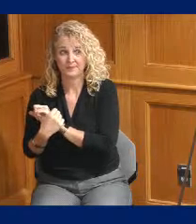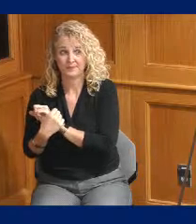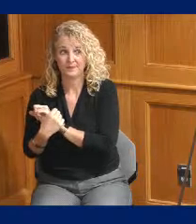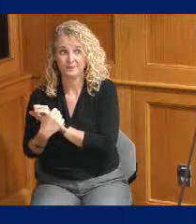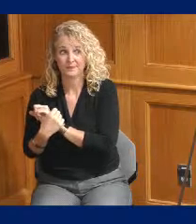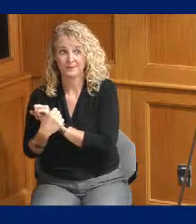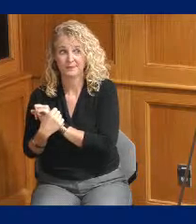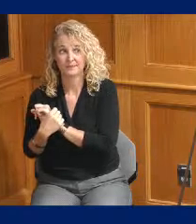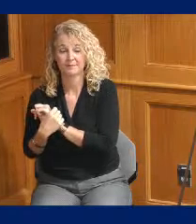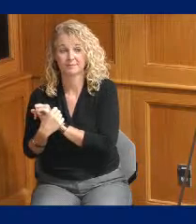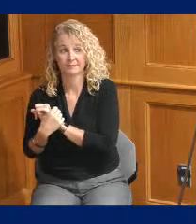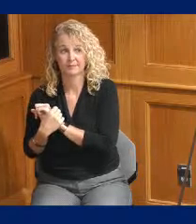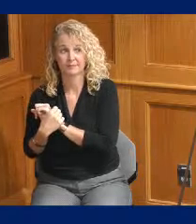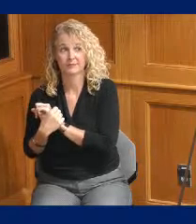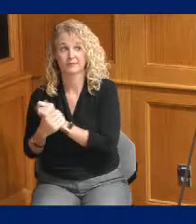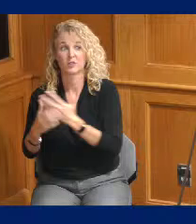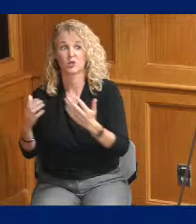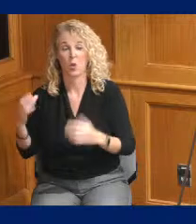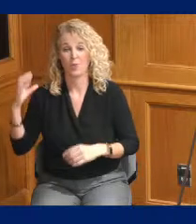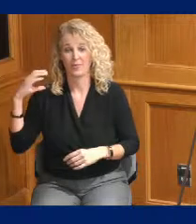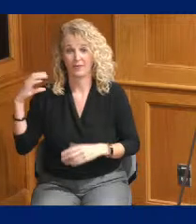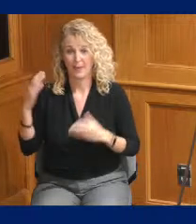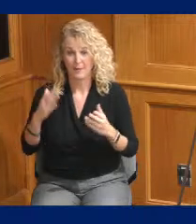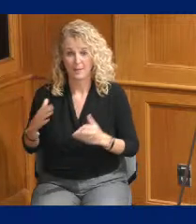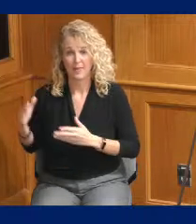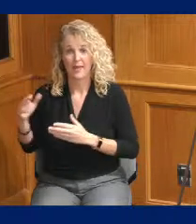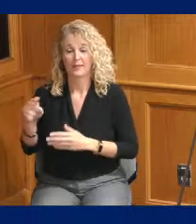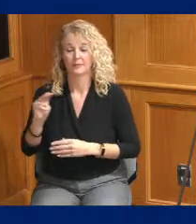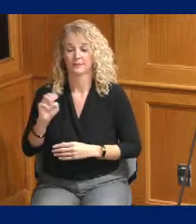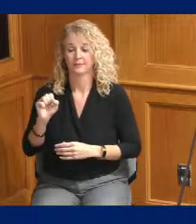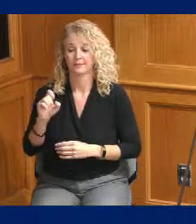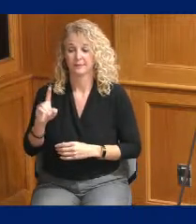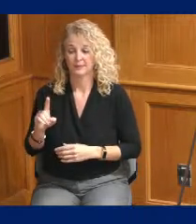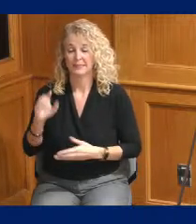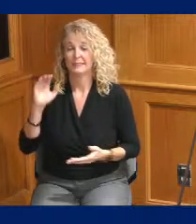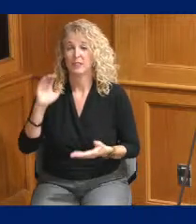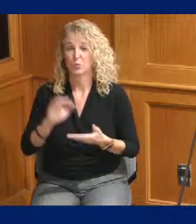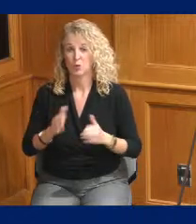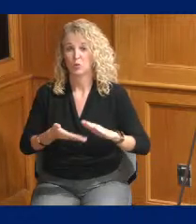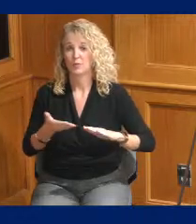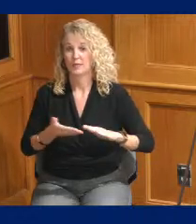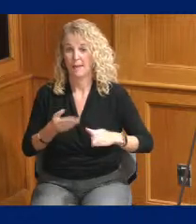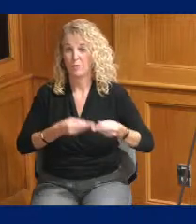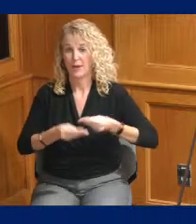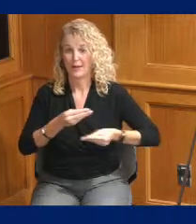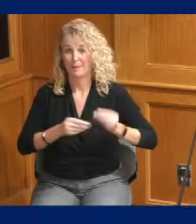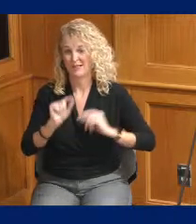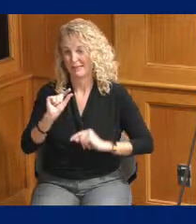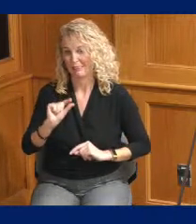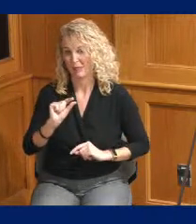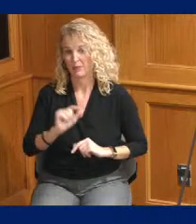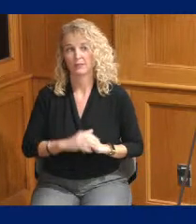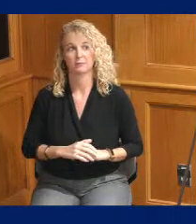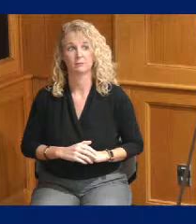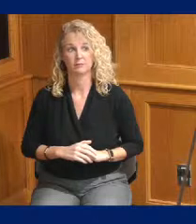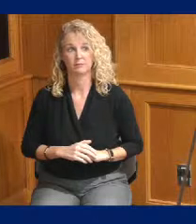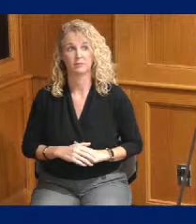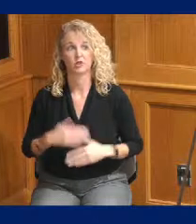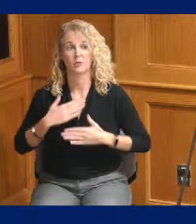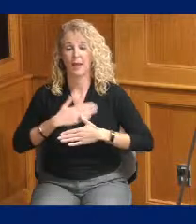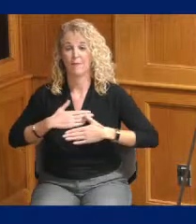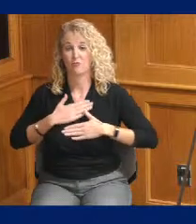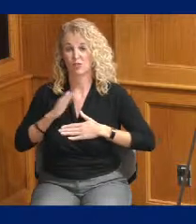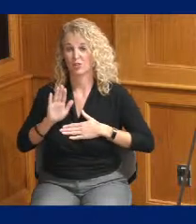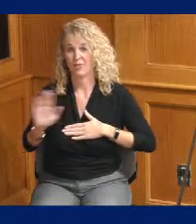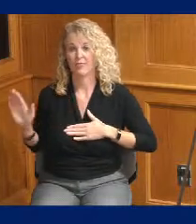And in addition to the capital plan, as you heard, MSD did reduce their operating budget slightly as well. So again, appreciate all